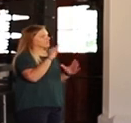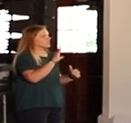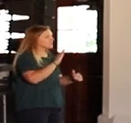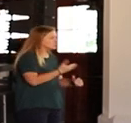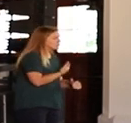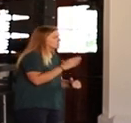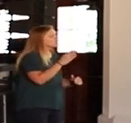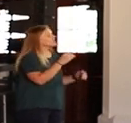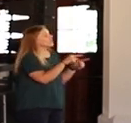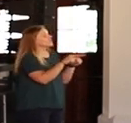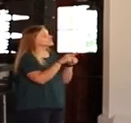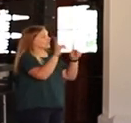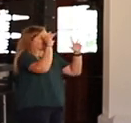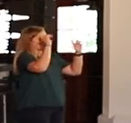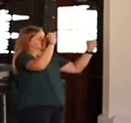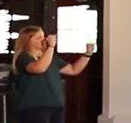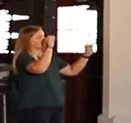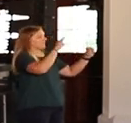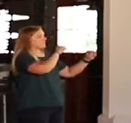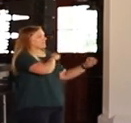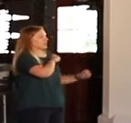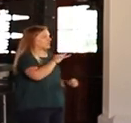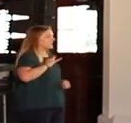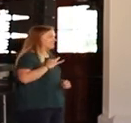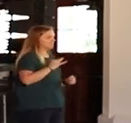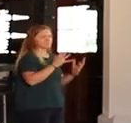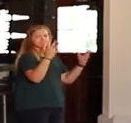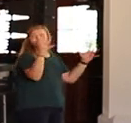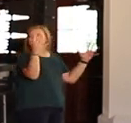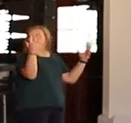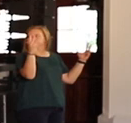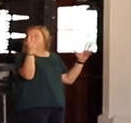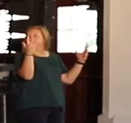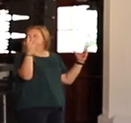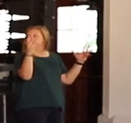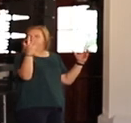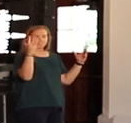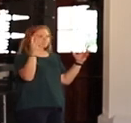music and also the president of the faculty.